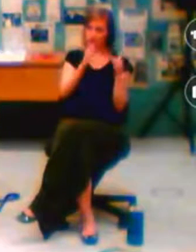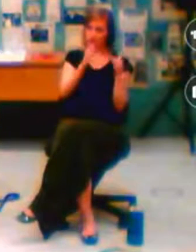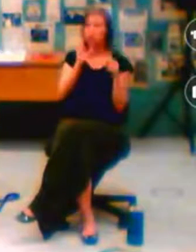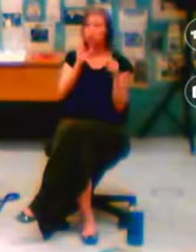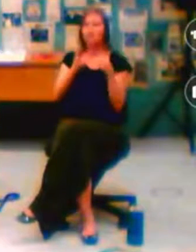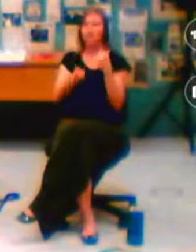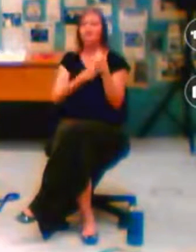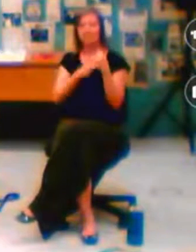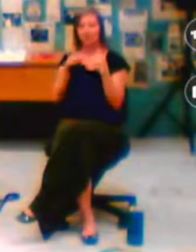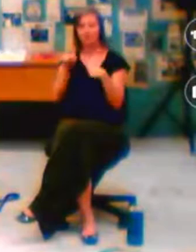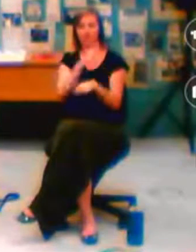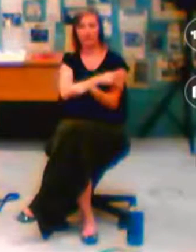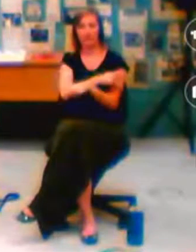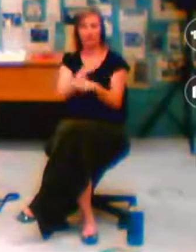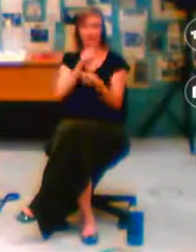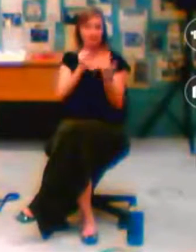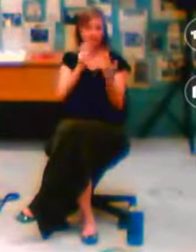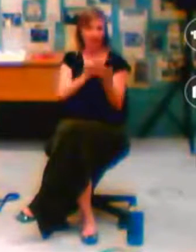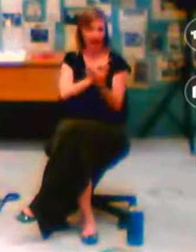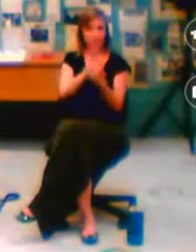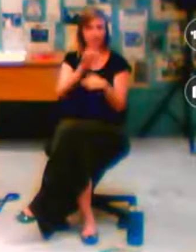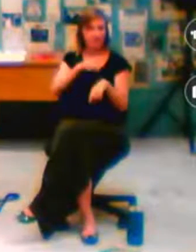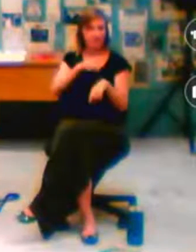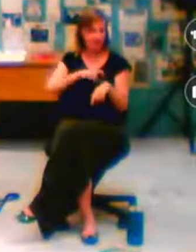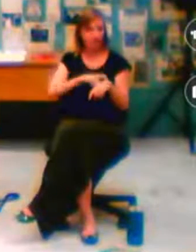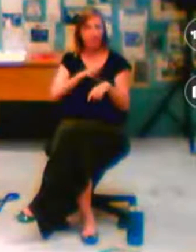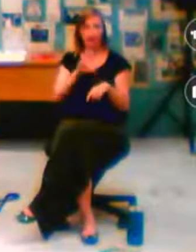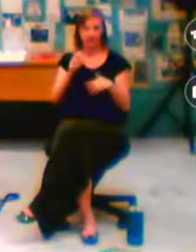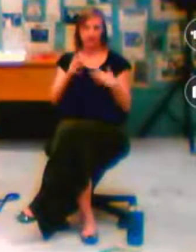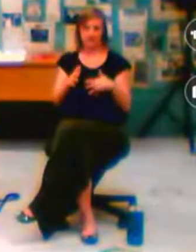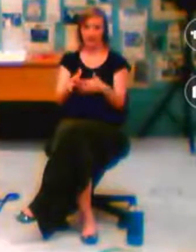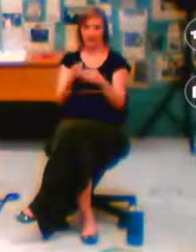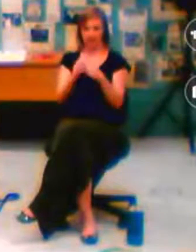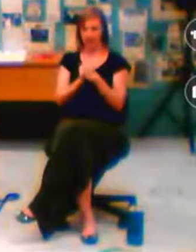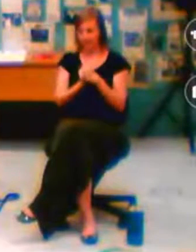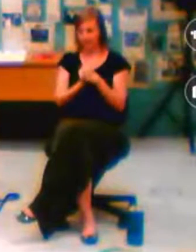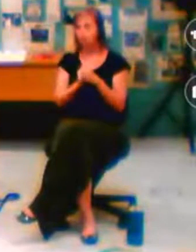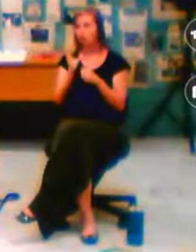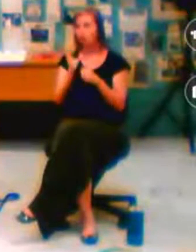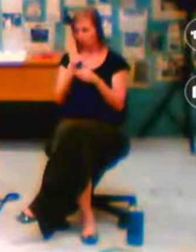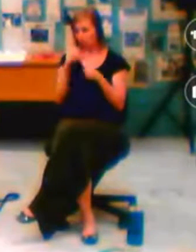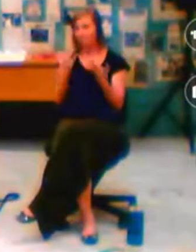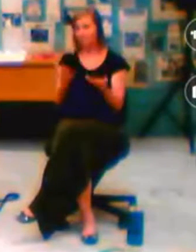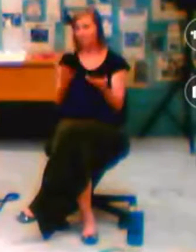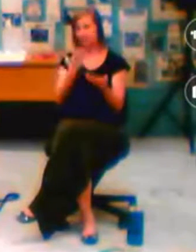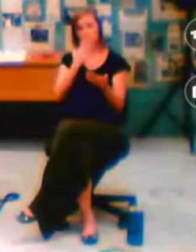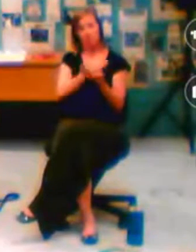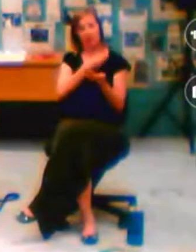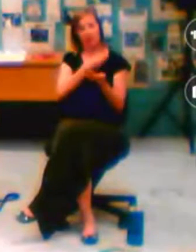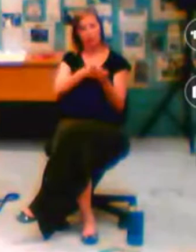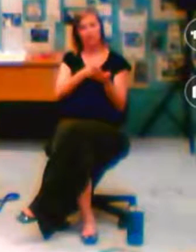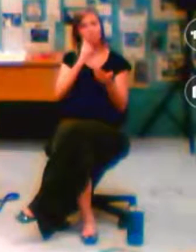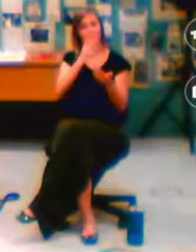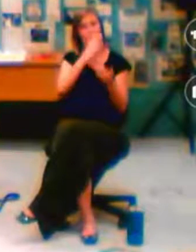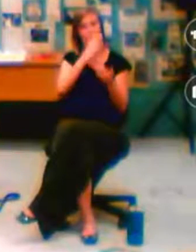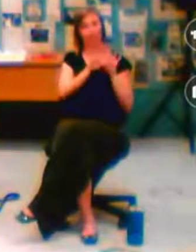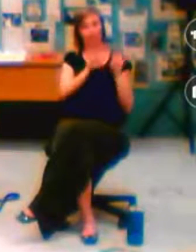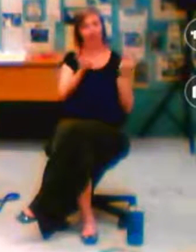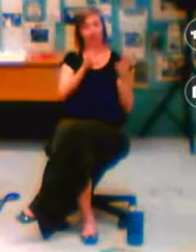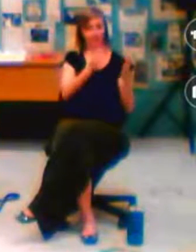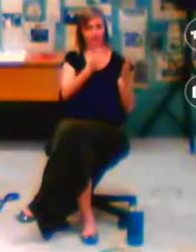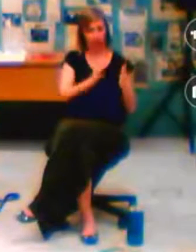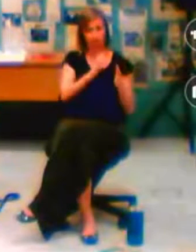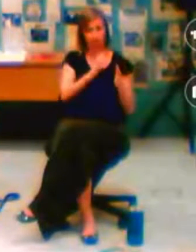medical bankruptcy. There are no deductibles and limited co-payments. It will simplify administration and save